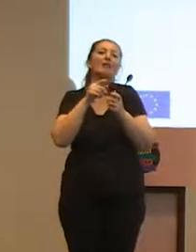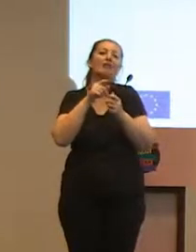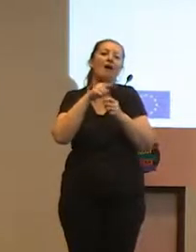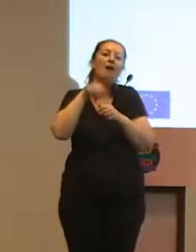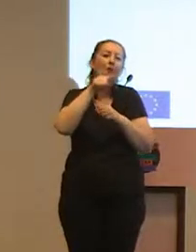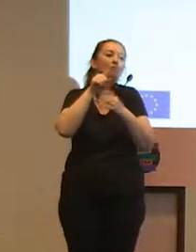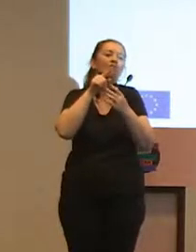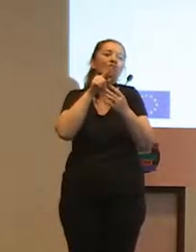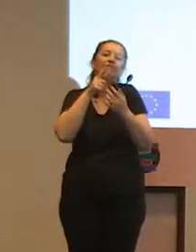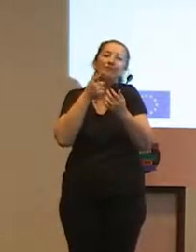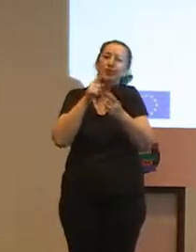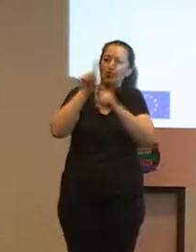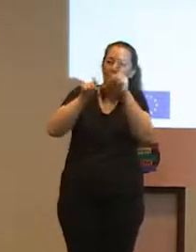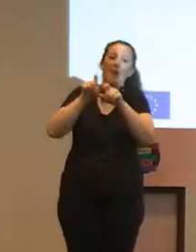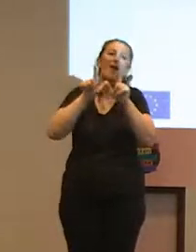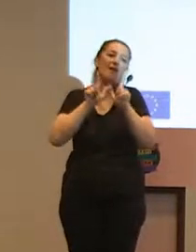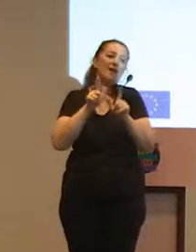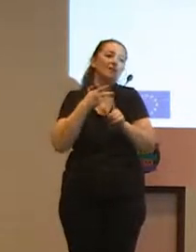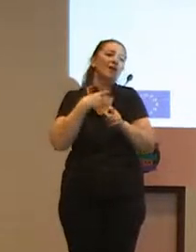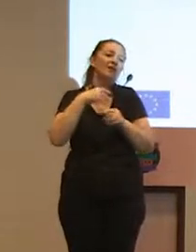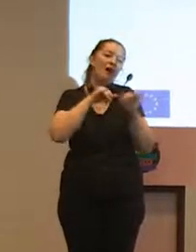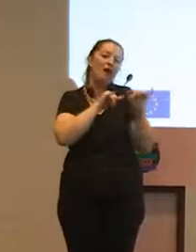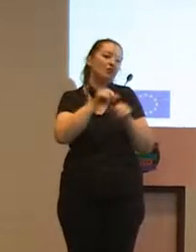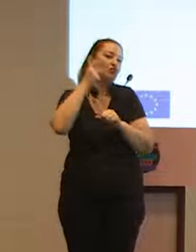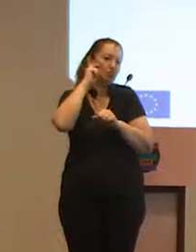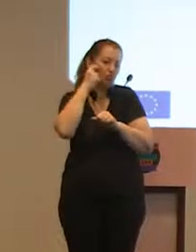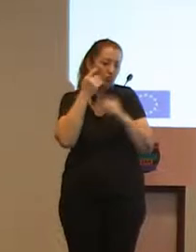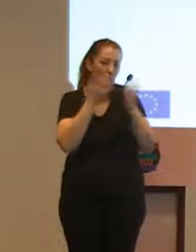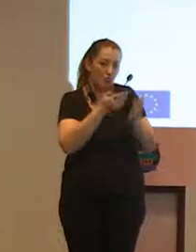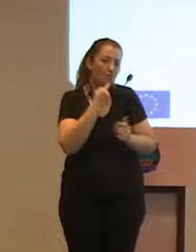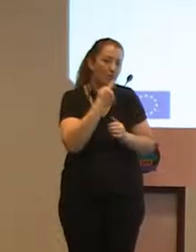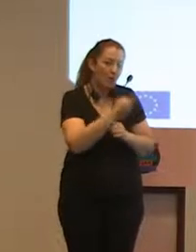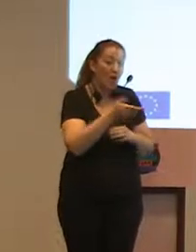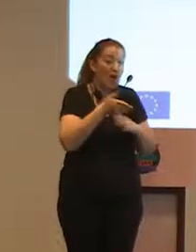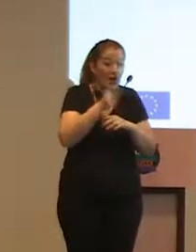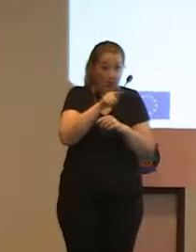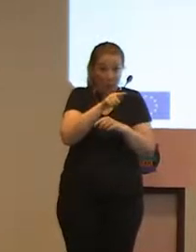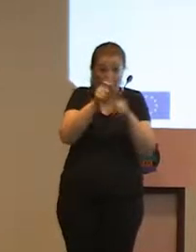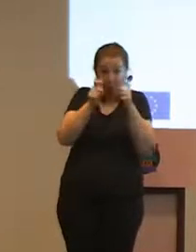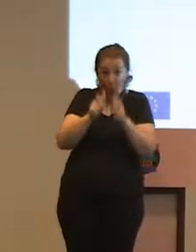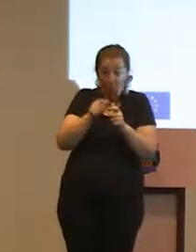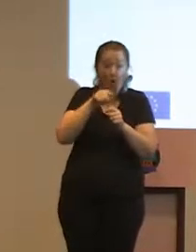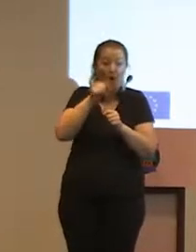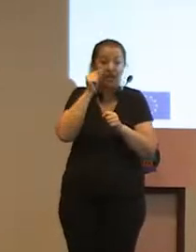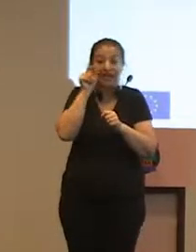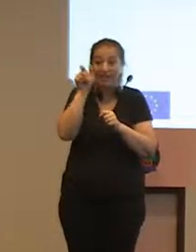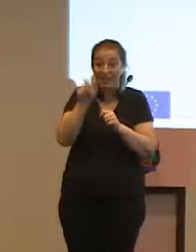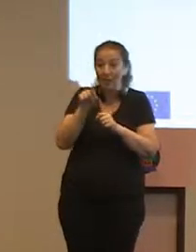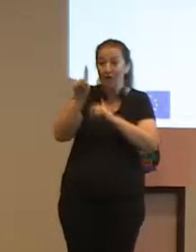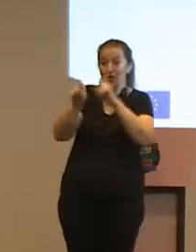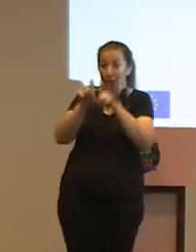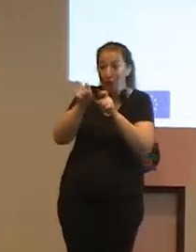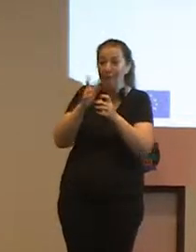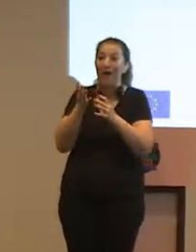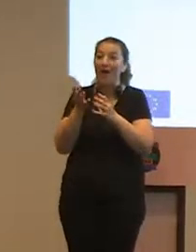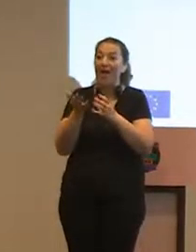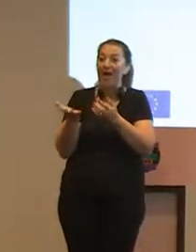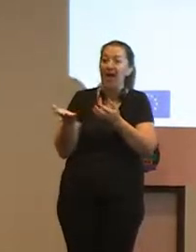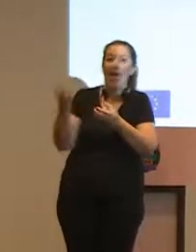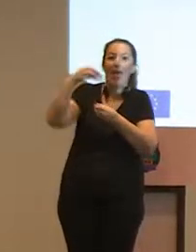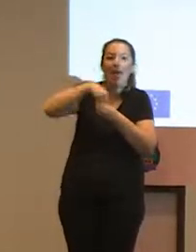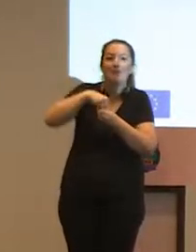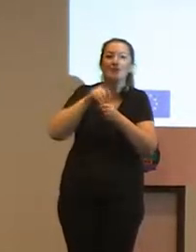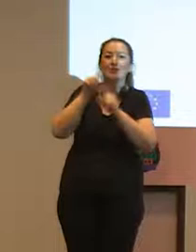affects me a lot all the spaces of memory have to be put in place by